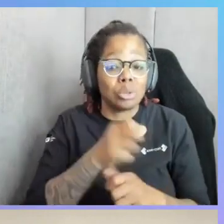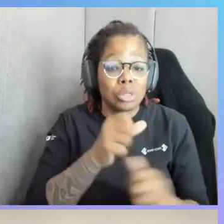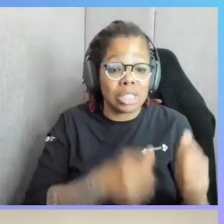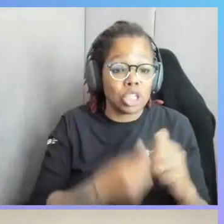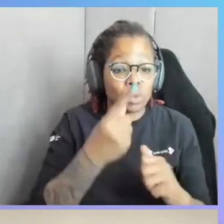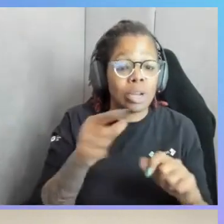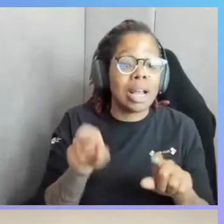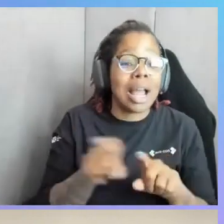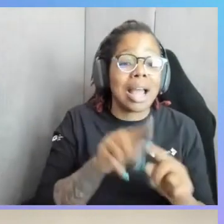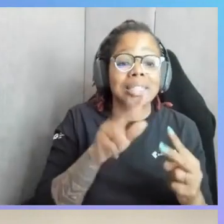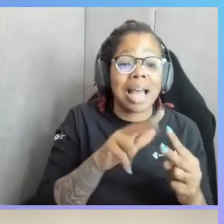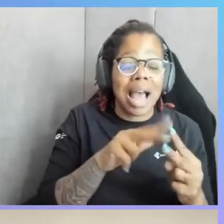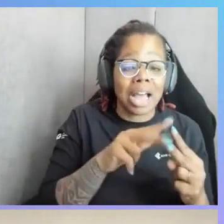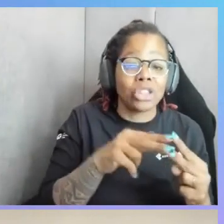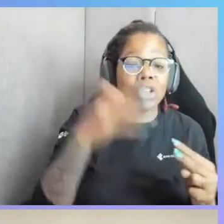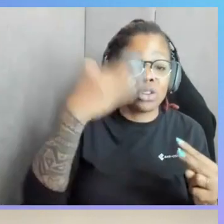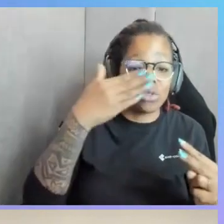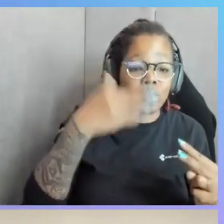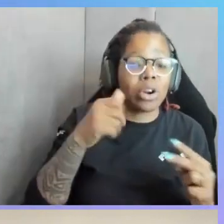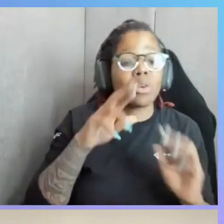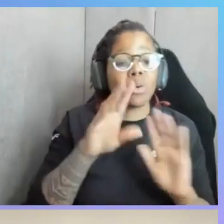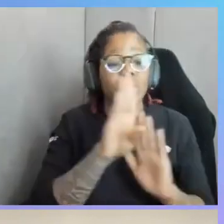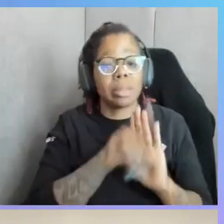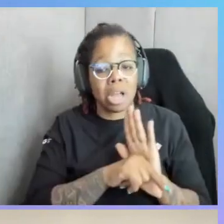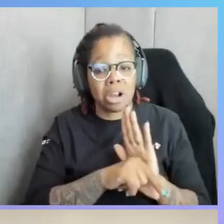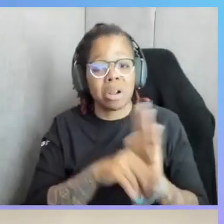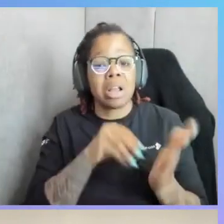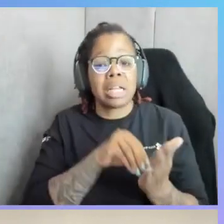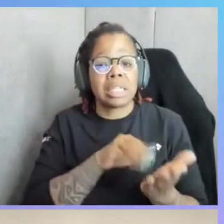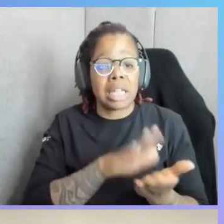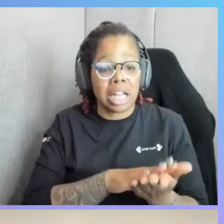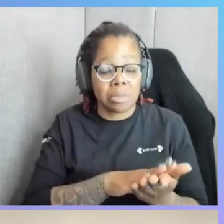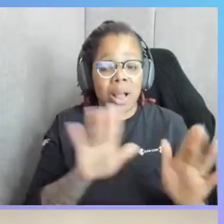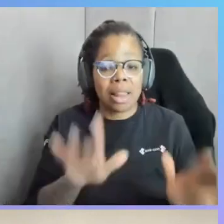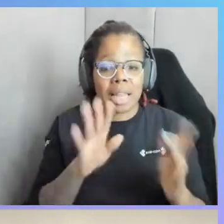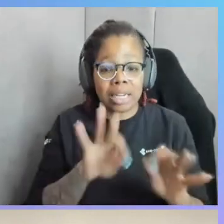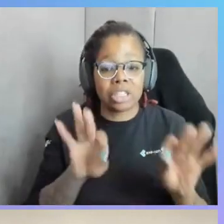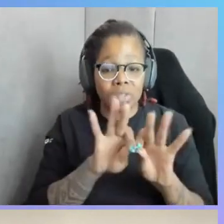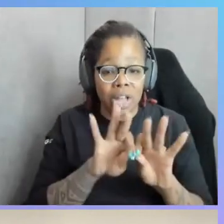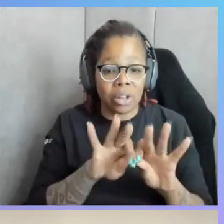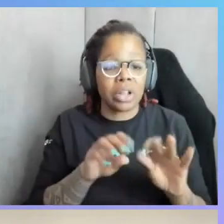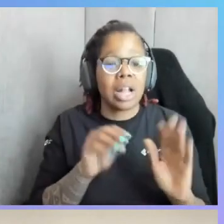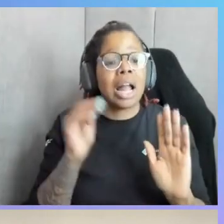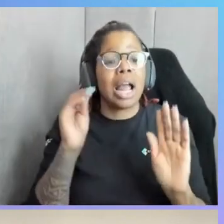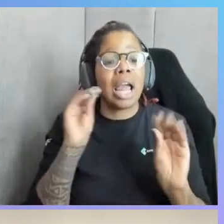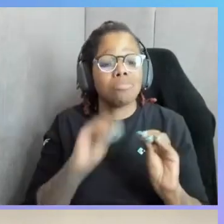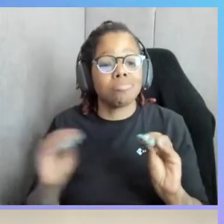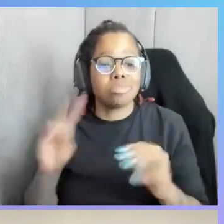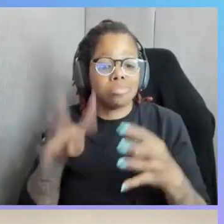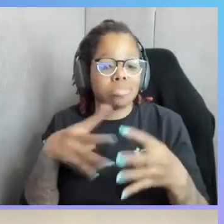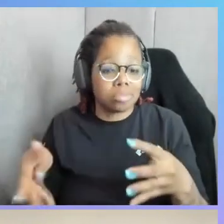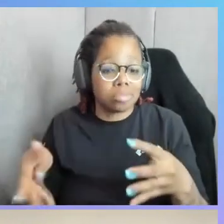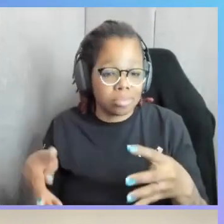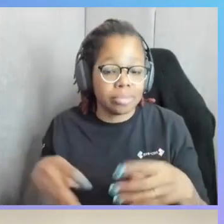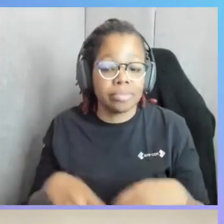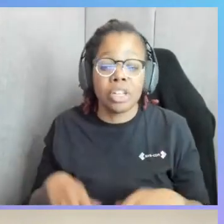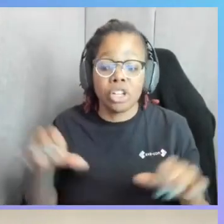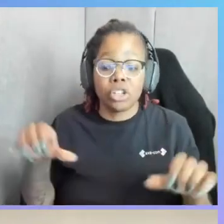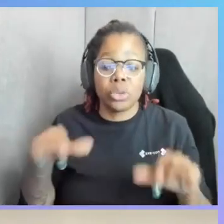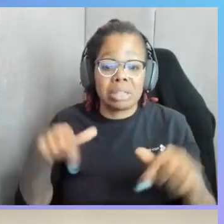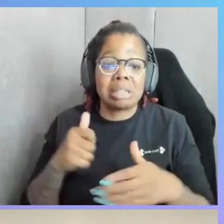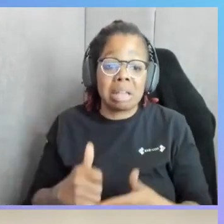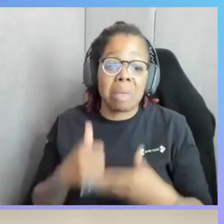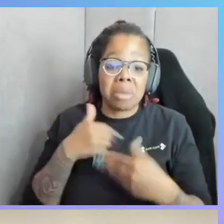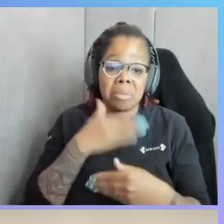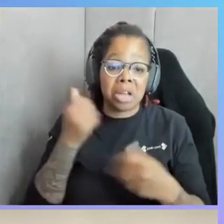the foreground or the background, documented their lightness value, and plotted it on the graph. Doing this helped me